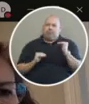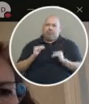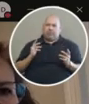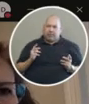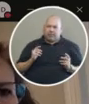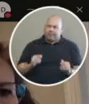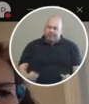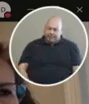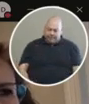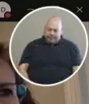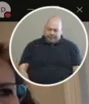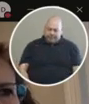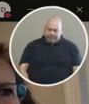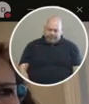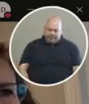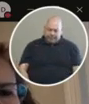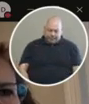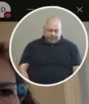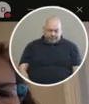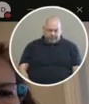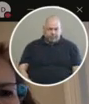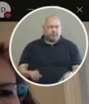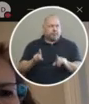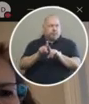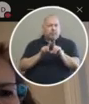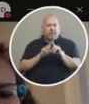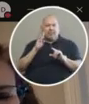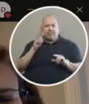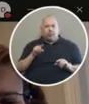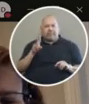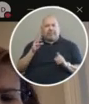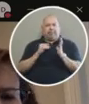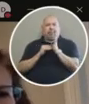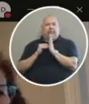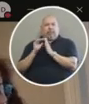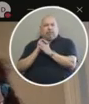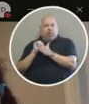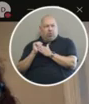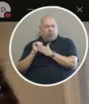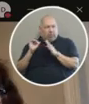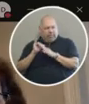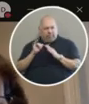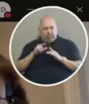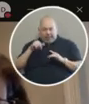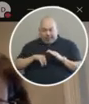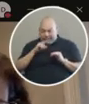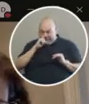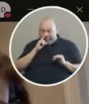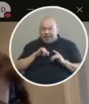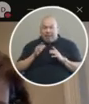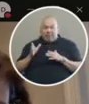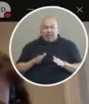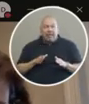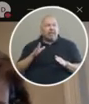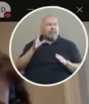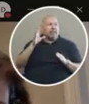The other point I'll add is setting aside that $6.6 million that's currently dedicated for streets, putting that into the stabilization fund.